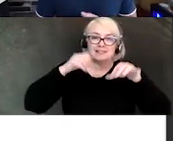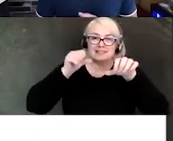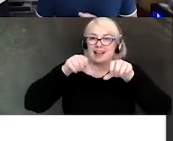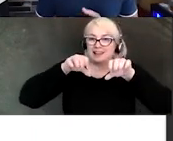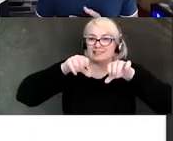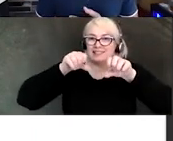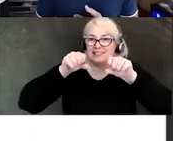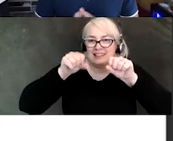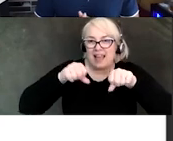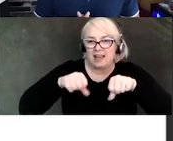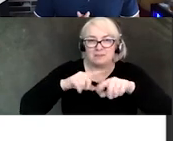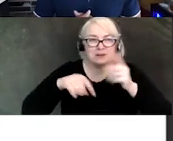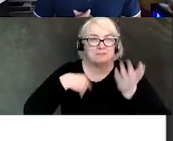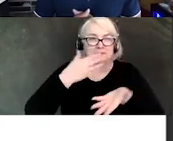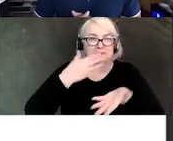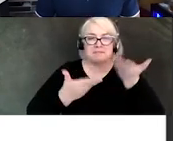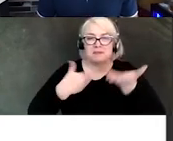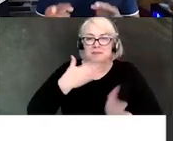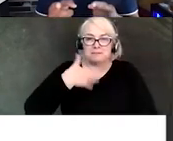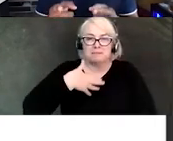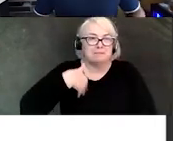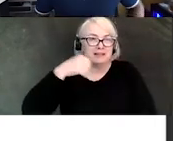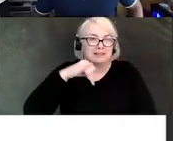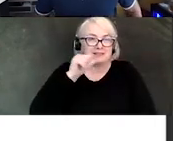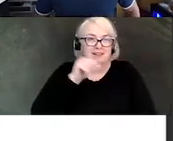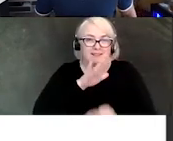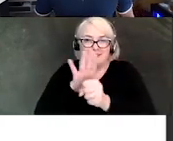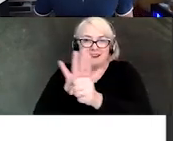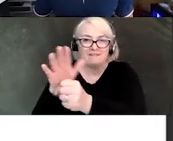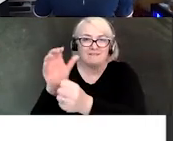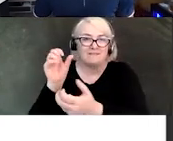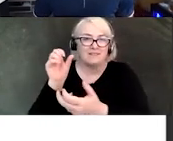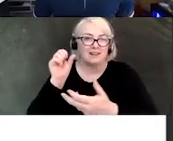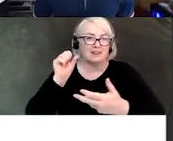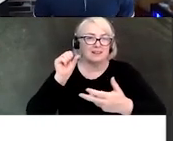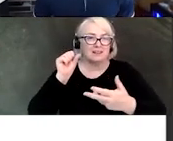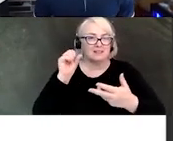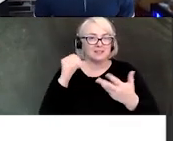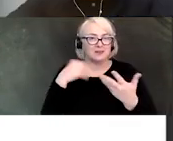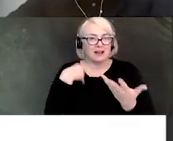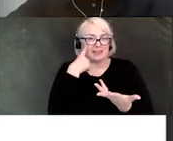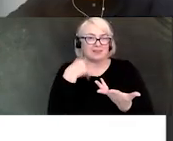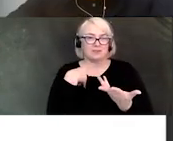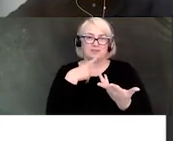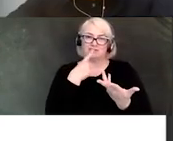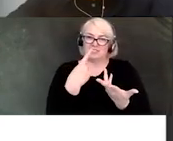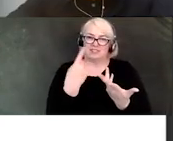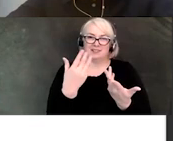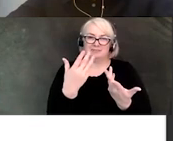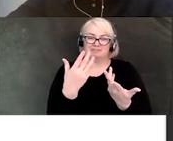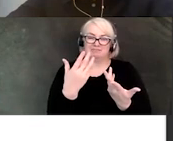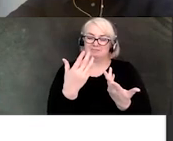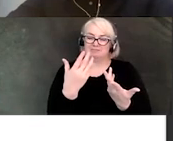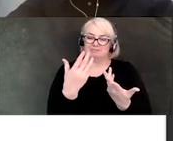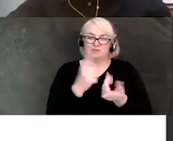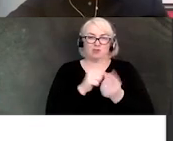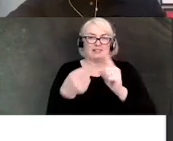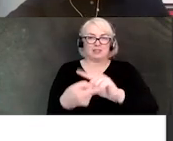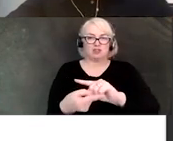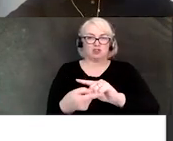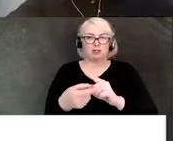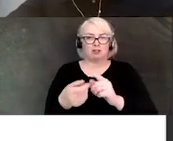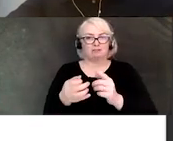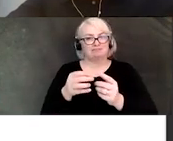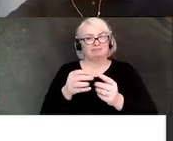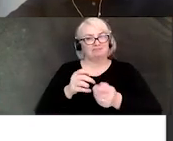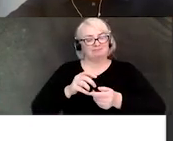it was a really transitional moment for her. Um, Peter, you want to, did I? Yeah, no, I, um, my PS on that